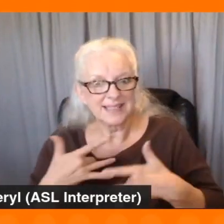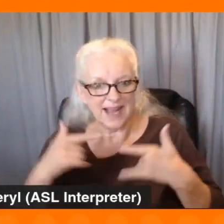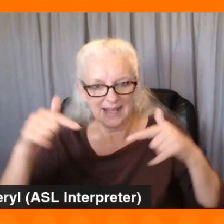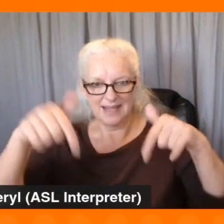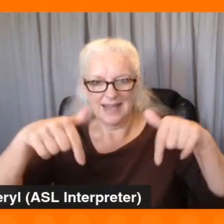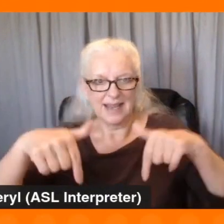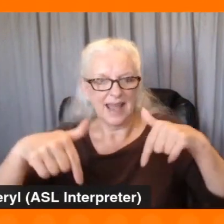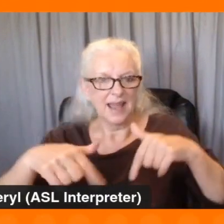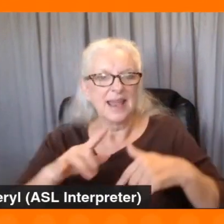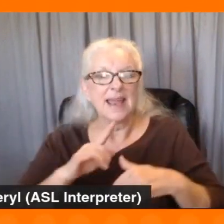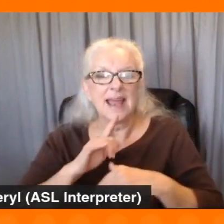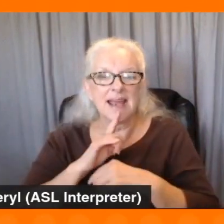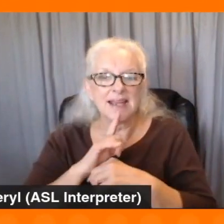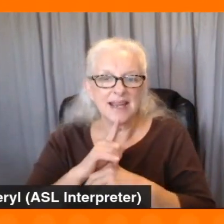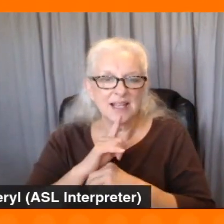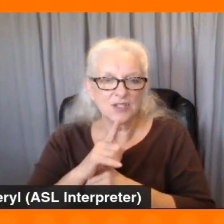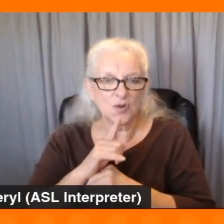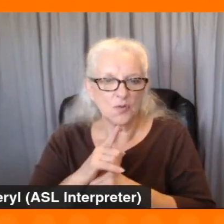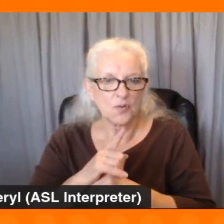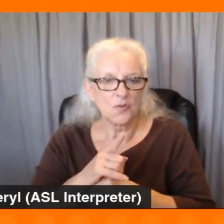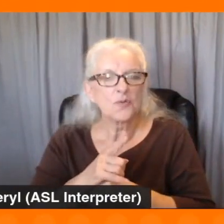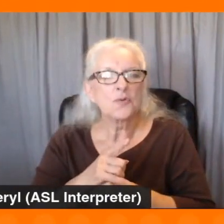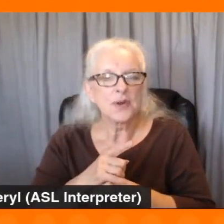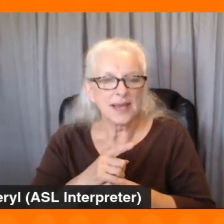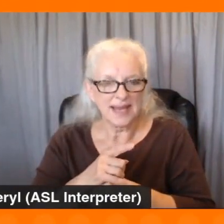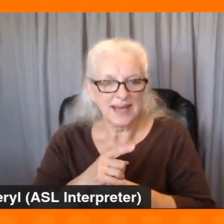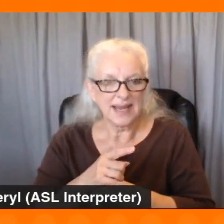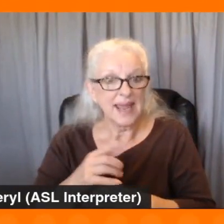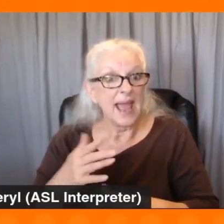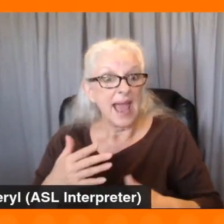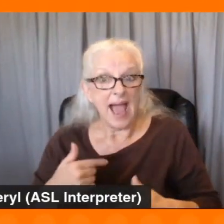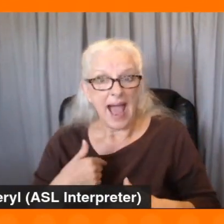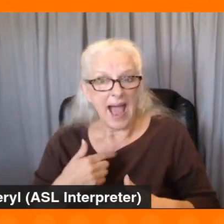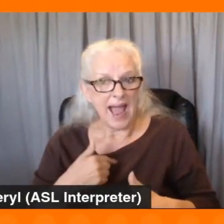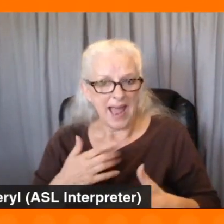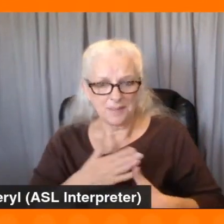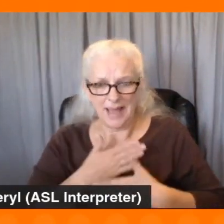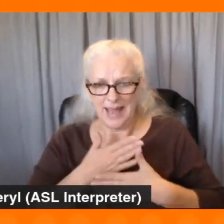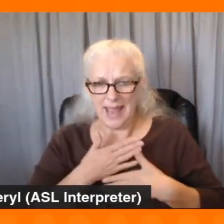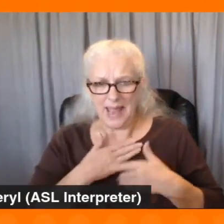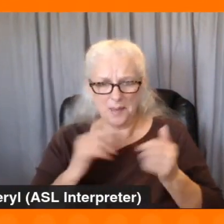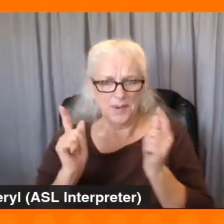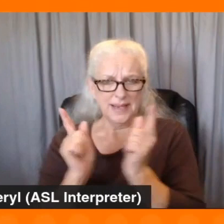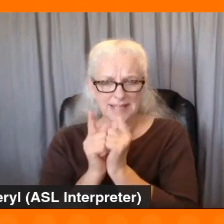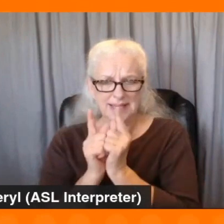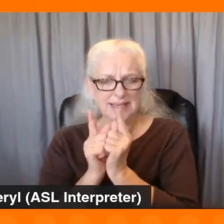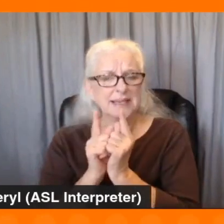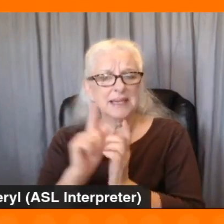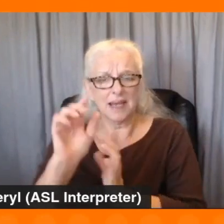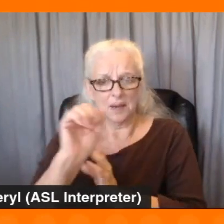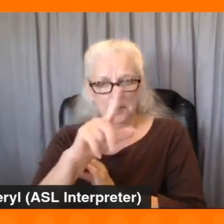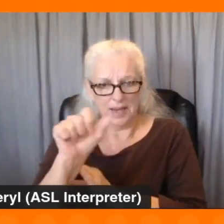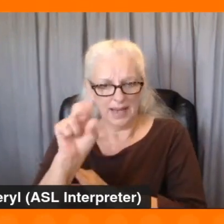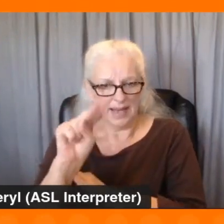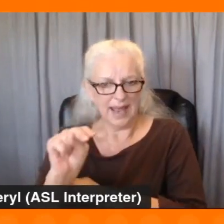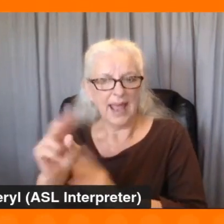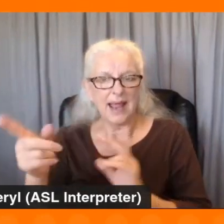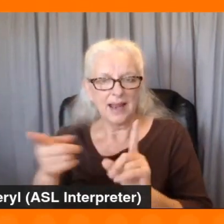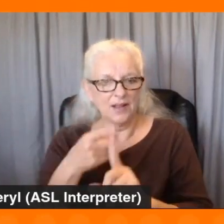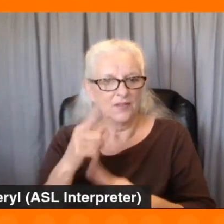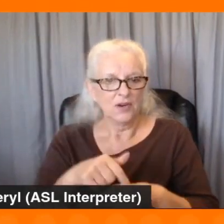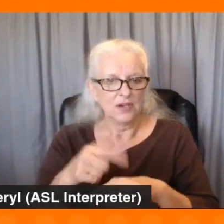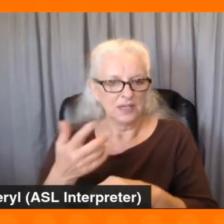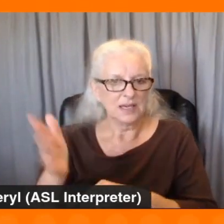wonderful to participate in the Equity Fellowship Program, where I met Alan for the first time and multiple other inspiring individuals who